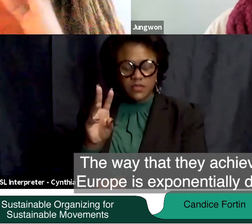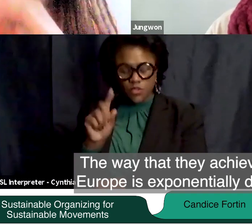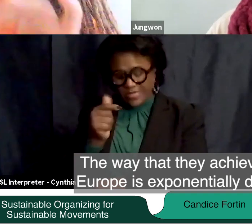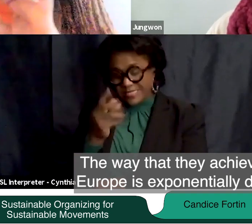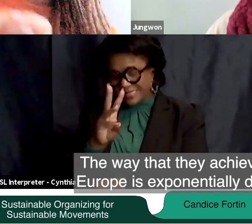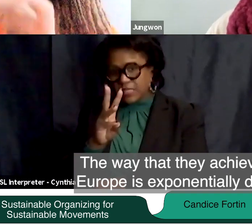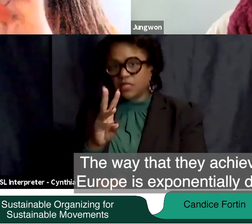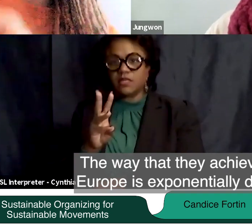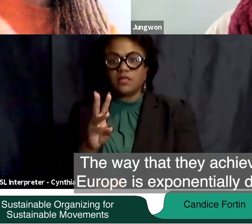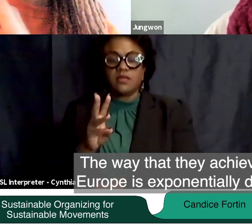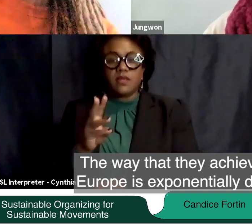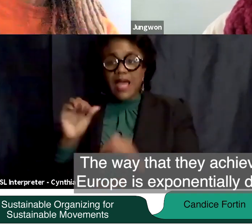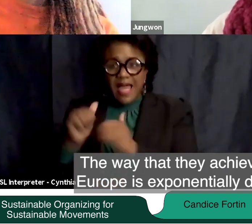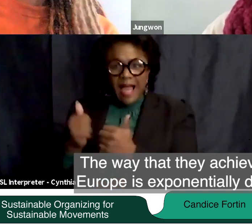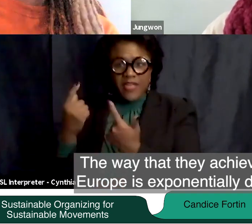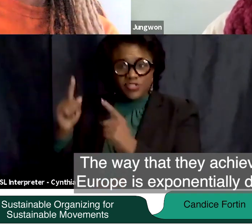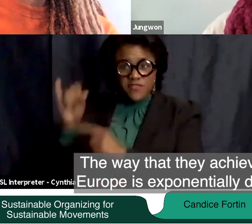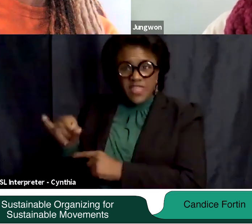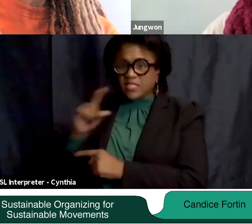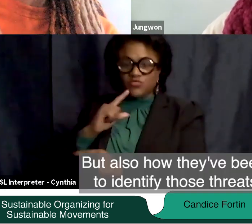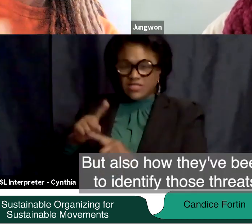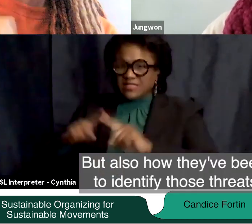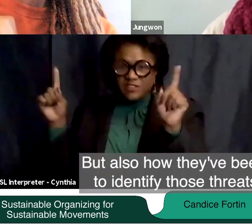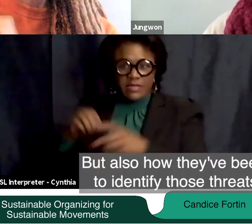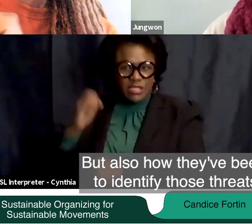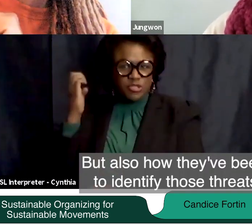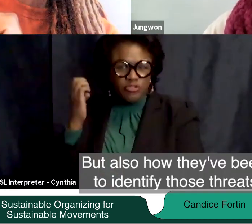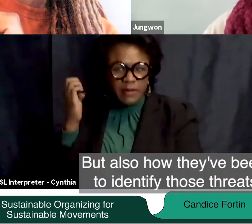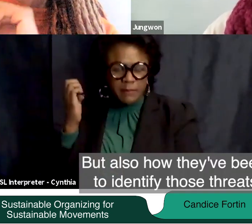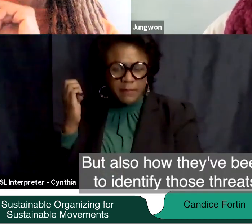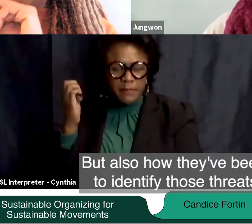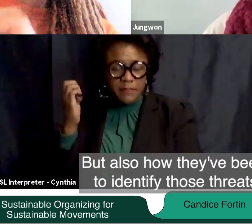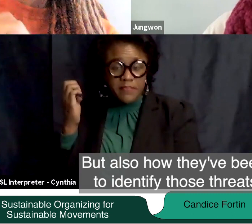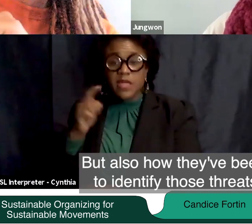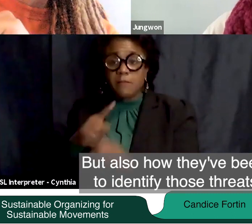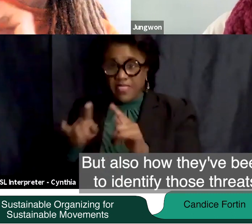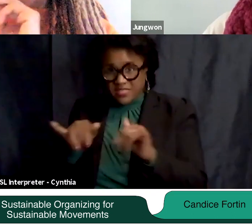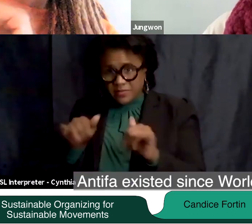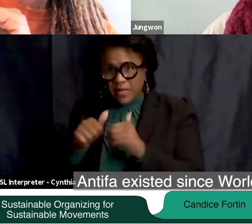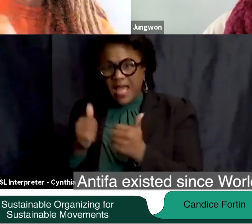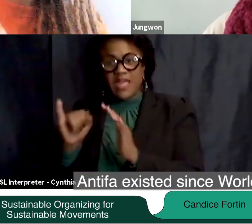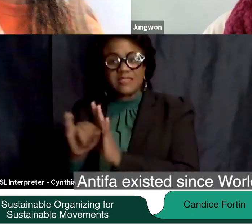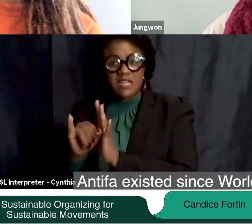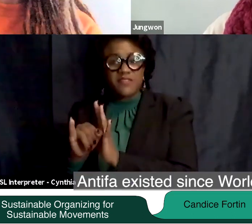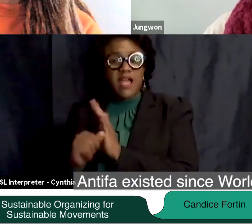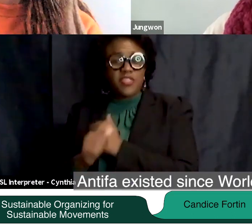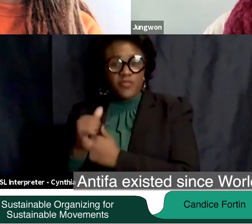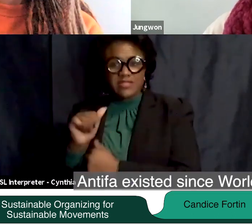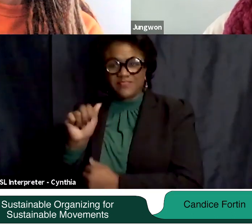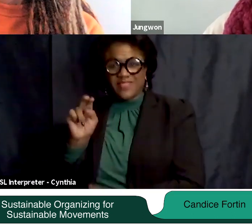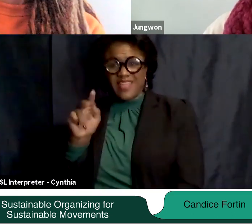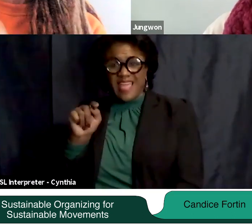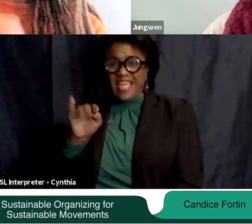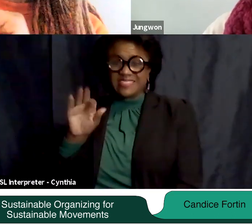The way that they achieved it in Europe is exponentially different, but also how they've been able to identify those threats. Antifa has existed since World